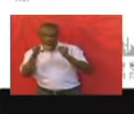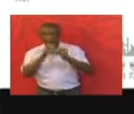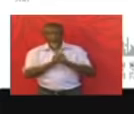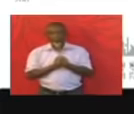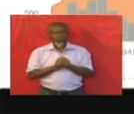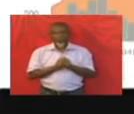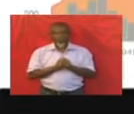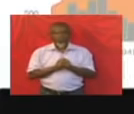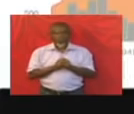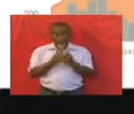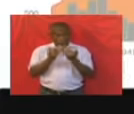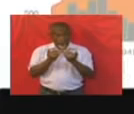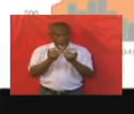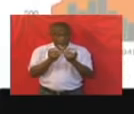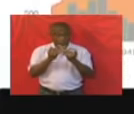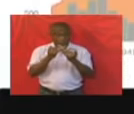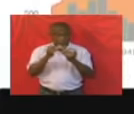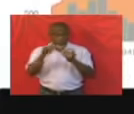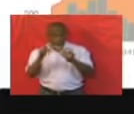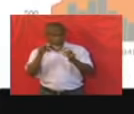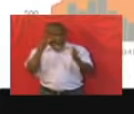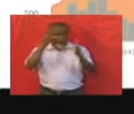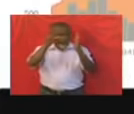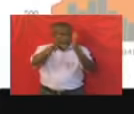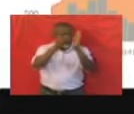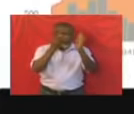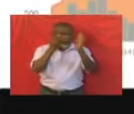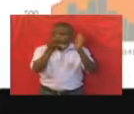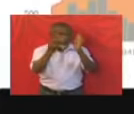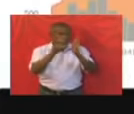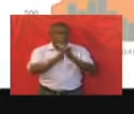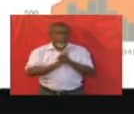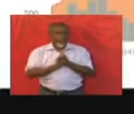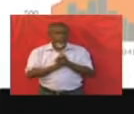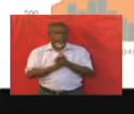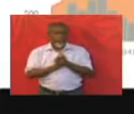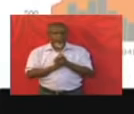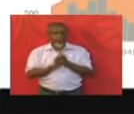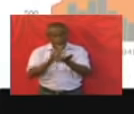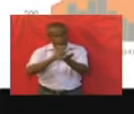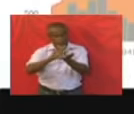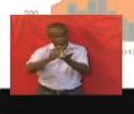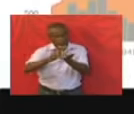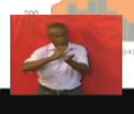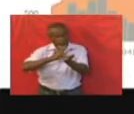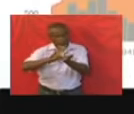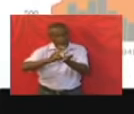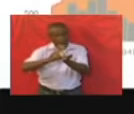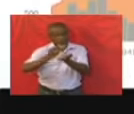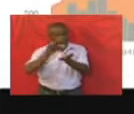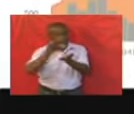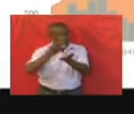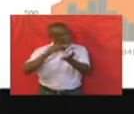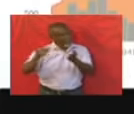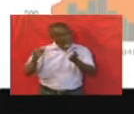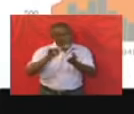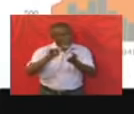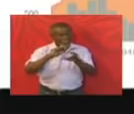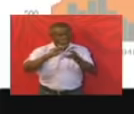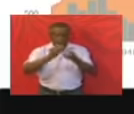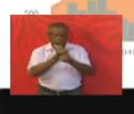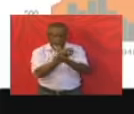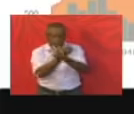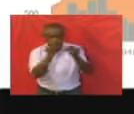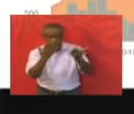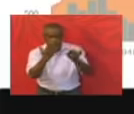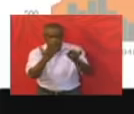the next slide, we see the same data now presented on a weekly timescale. The same information can be probably a